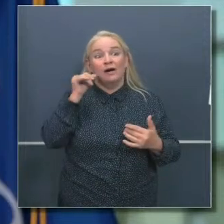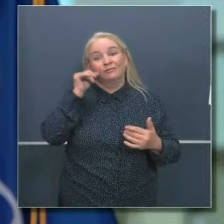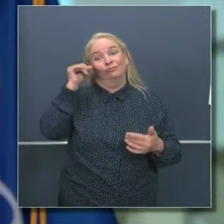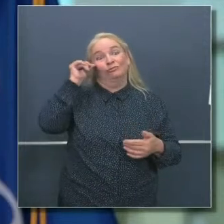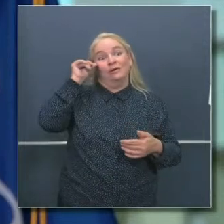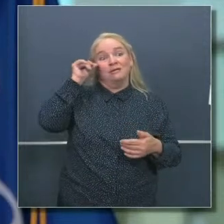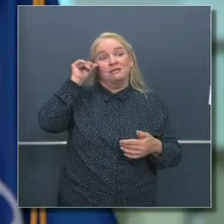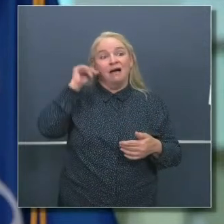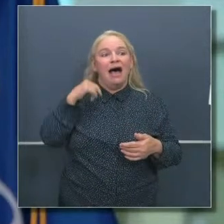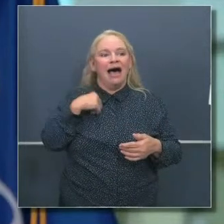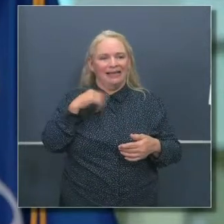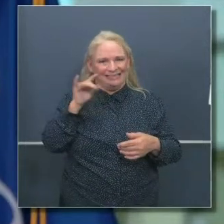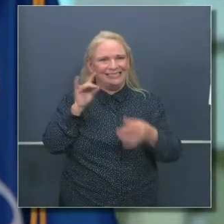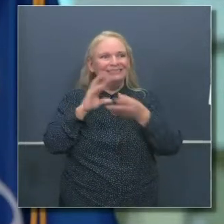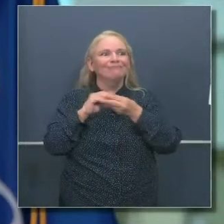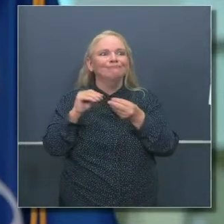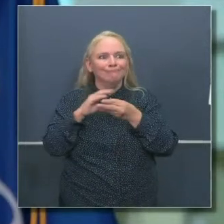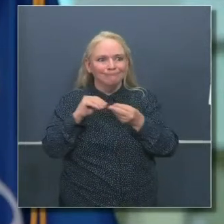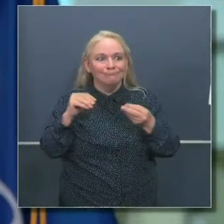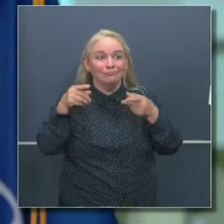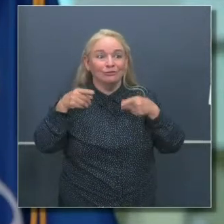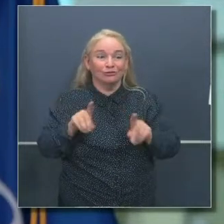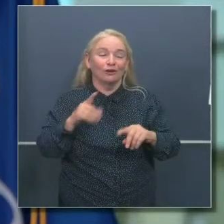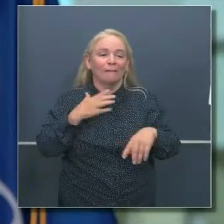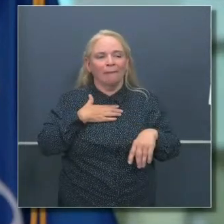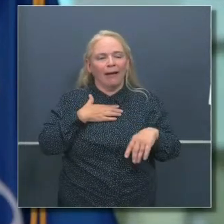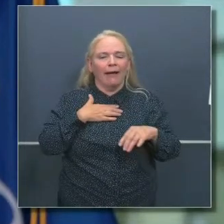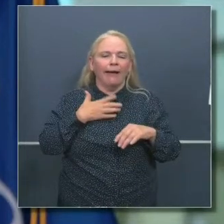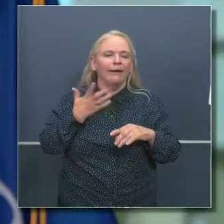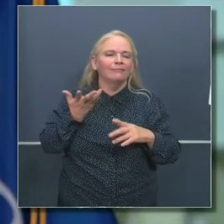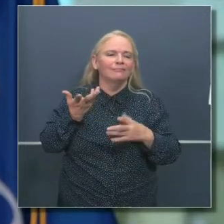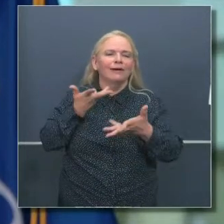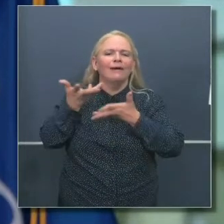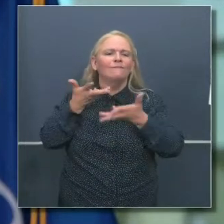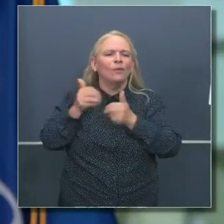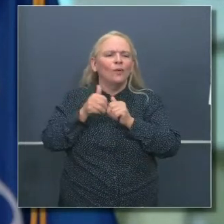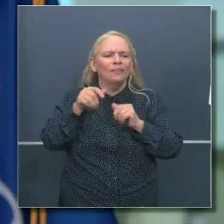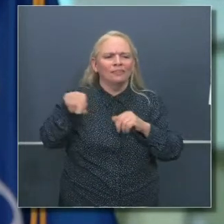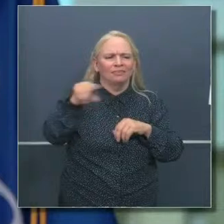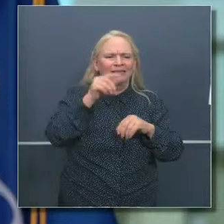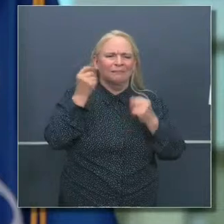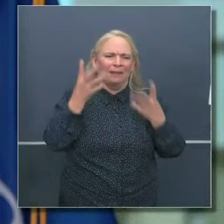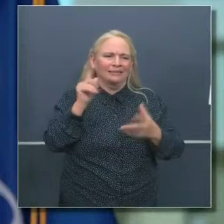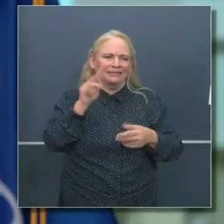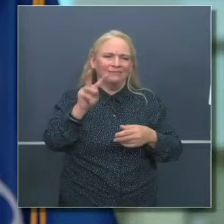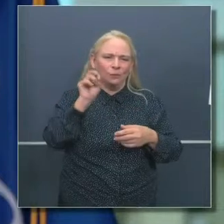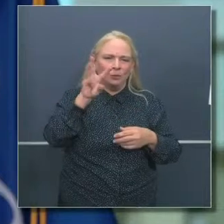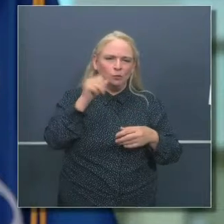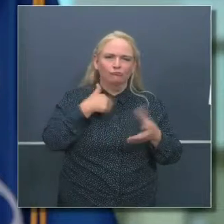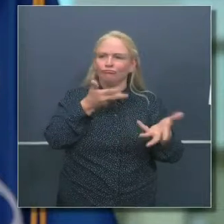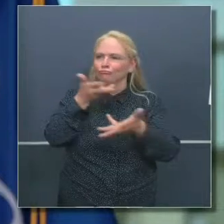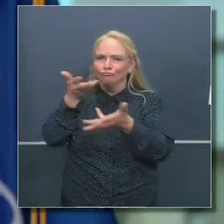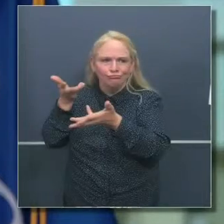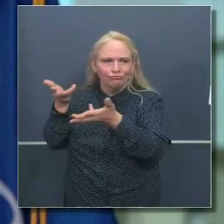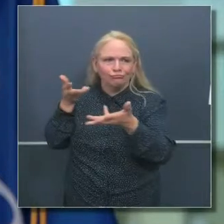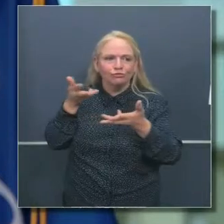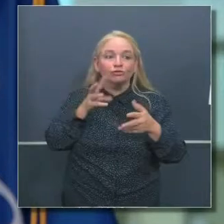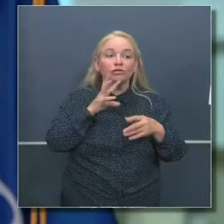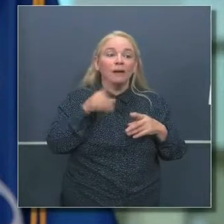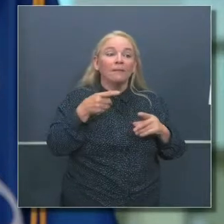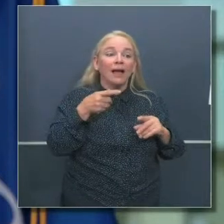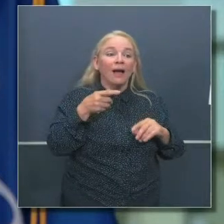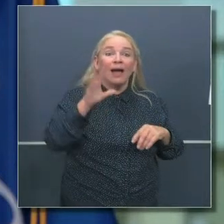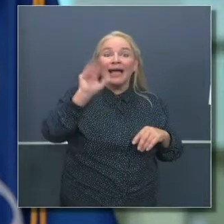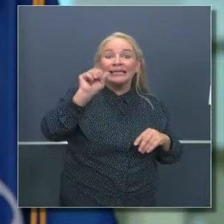and in those interviews that we had with many of you that as it relates to casinos in the state, we are having